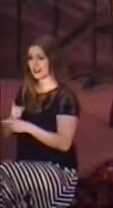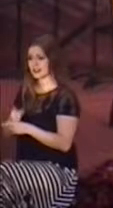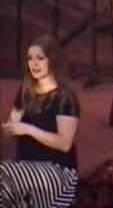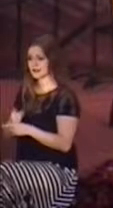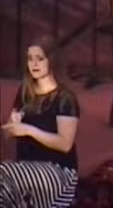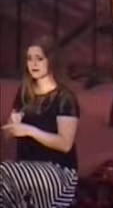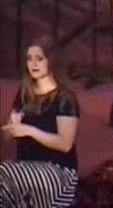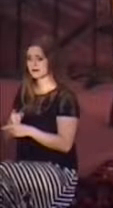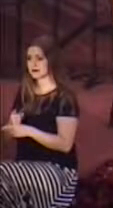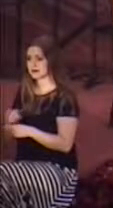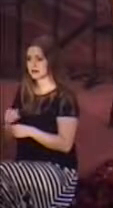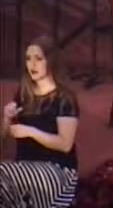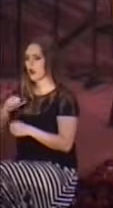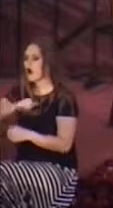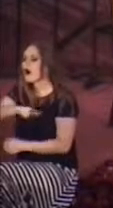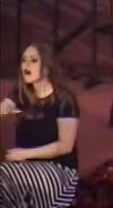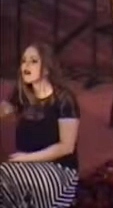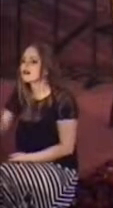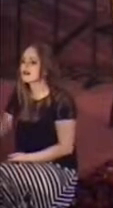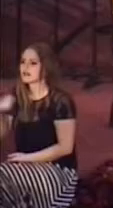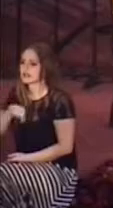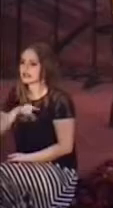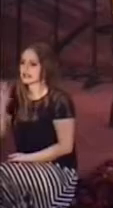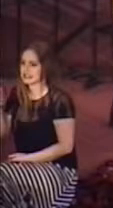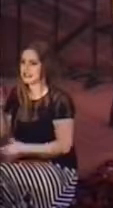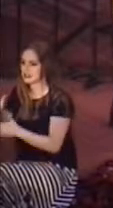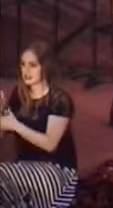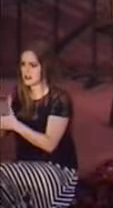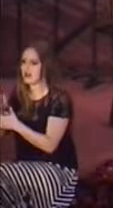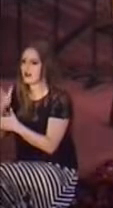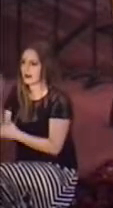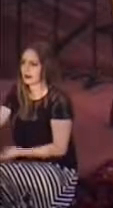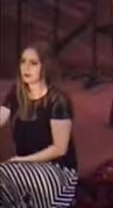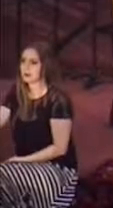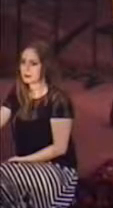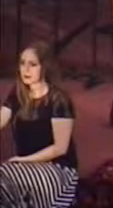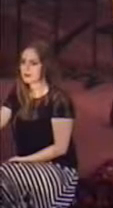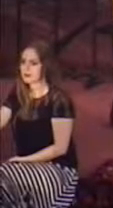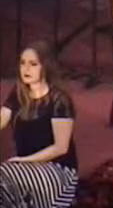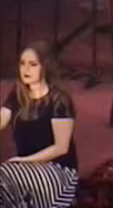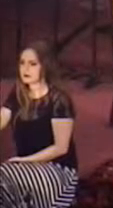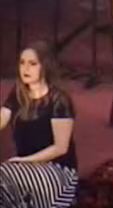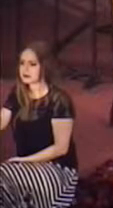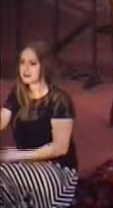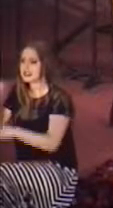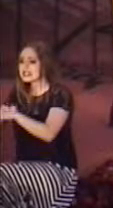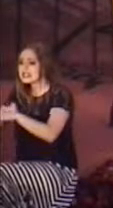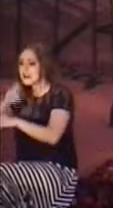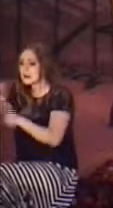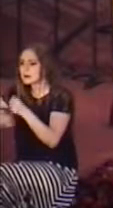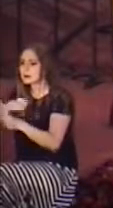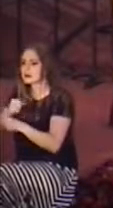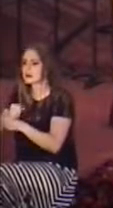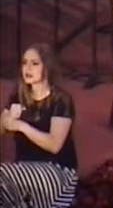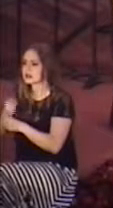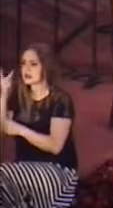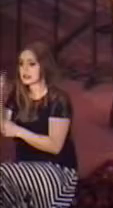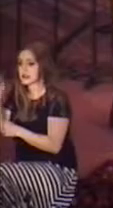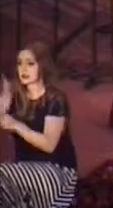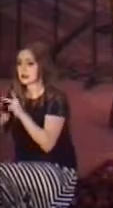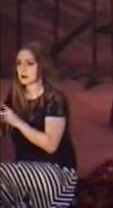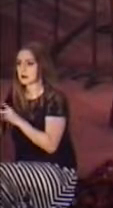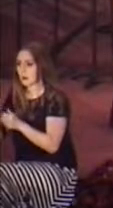You know what? That's all of us. We all got to run our mouth. You know, this is the time of year when you bump into people more than everything else. And I'm not